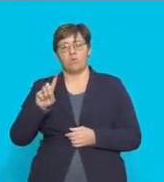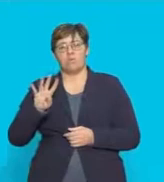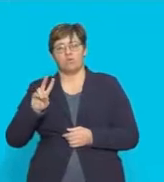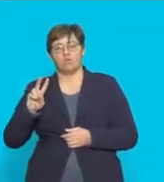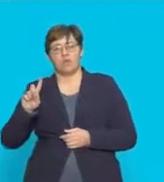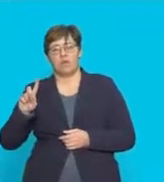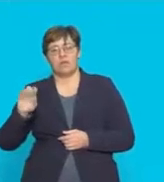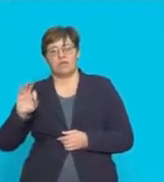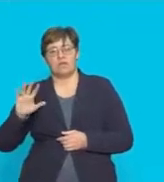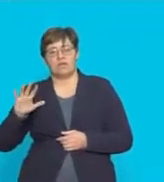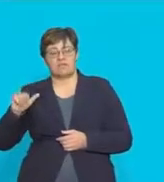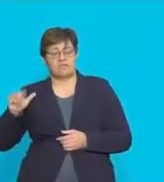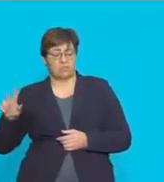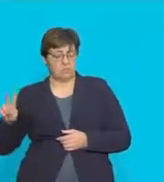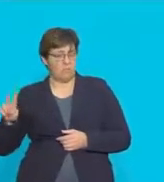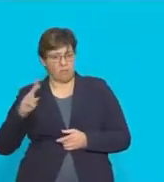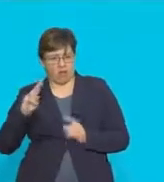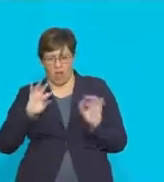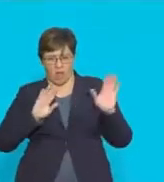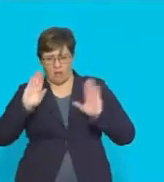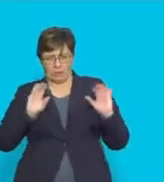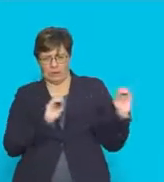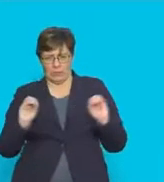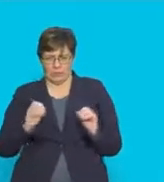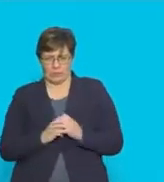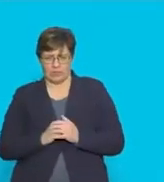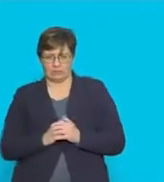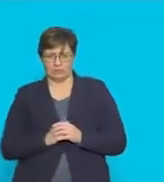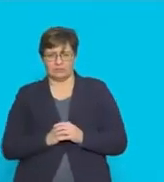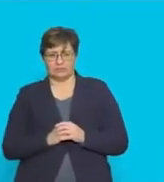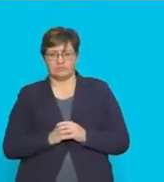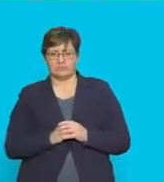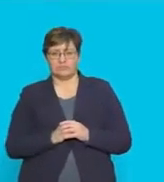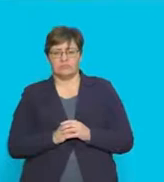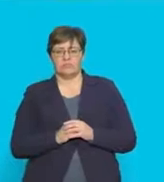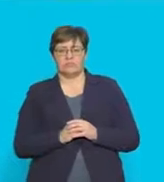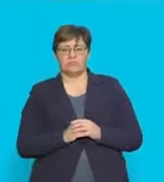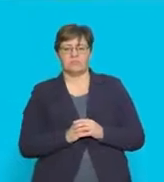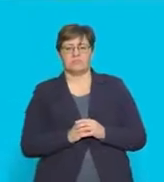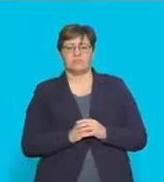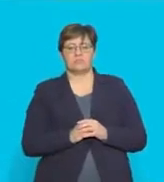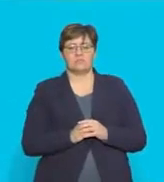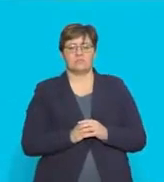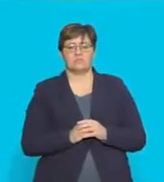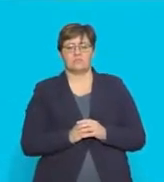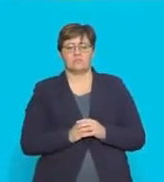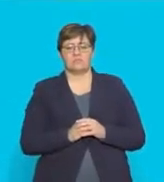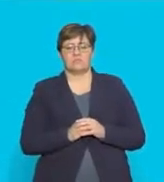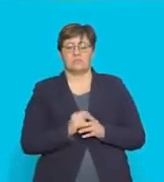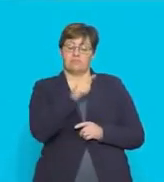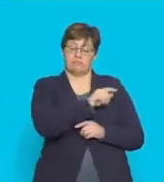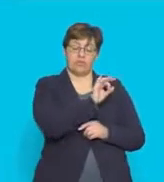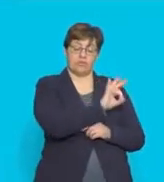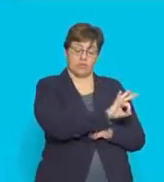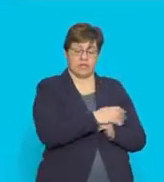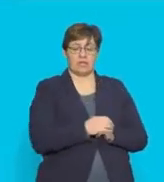a lot of digits that I have here. So let's quickly just try and do this. So this will be 3, and